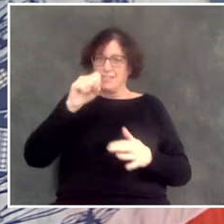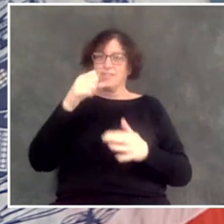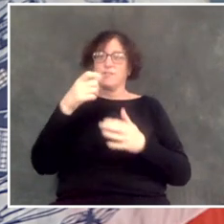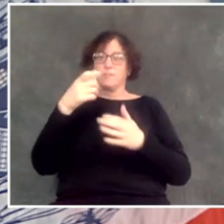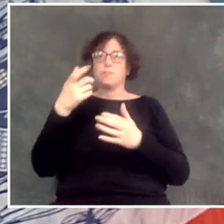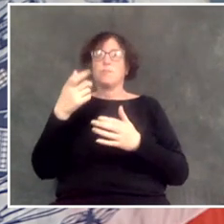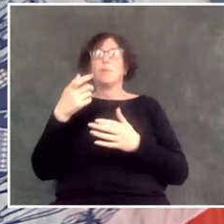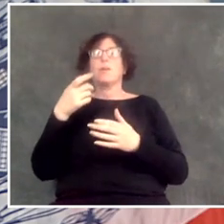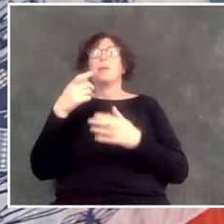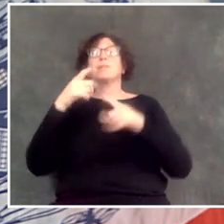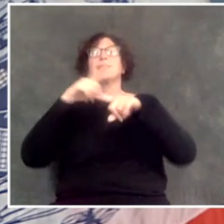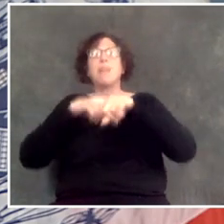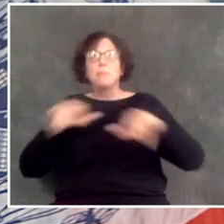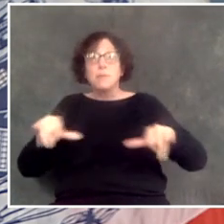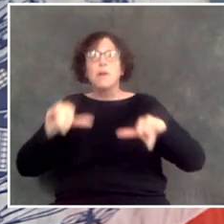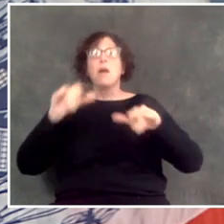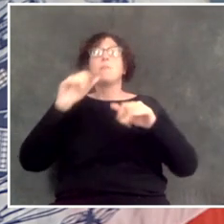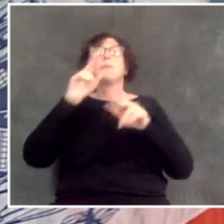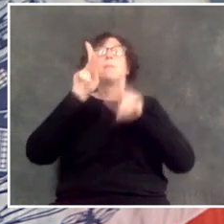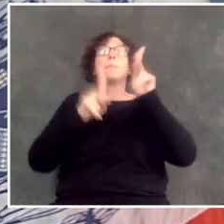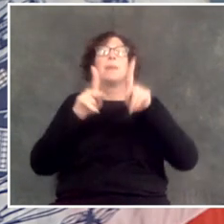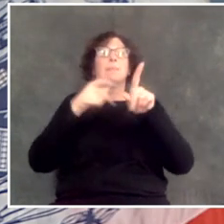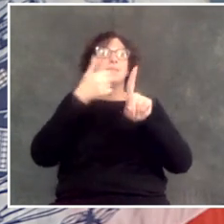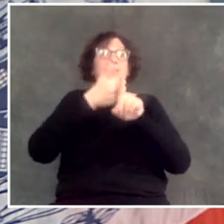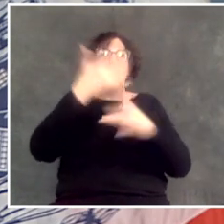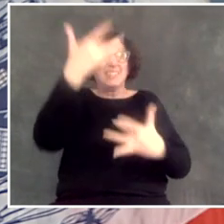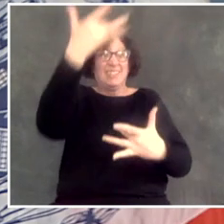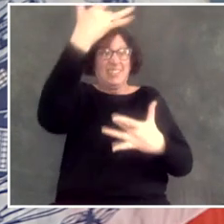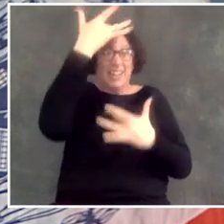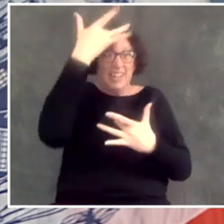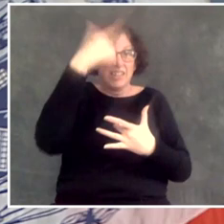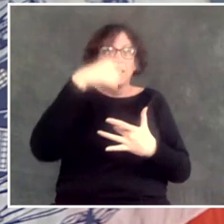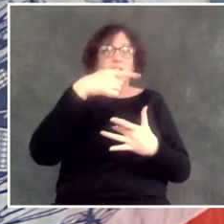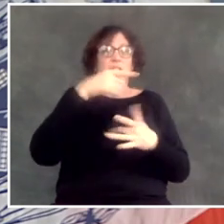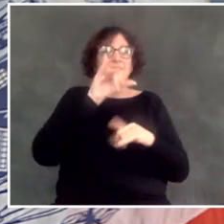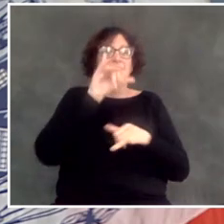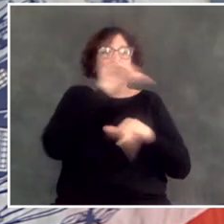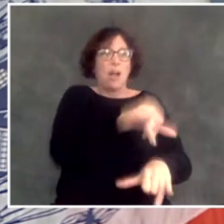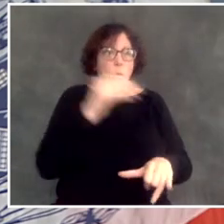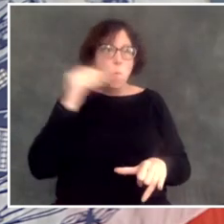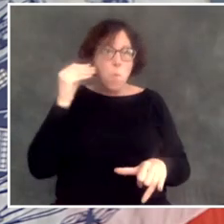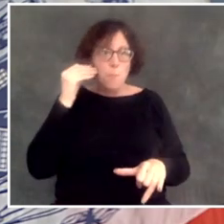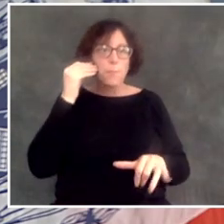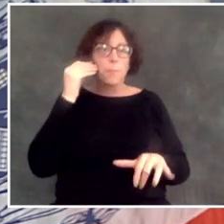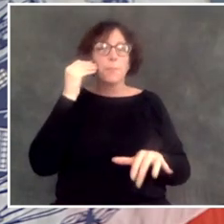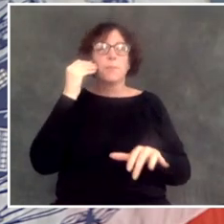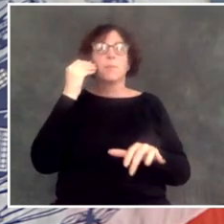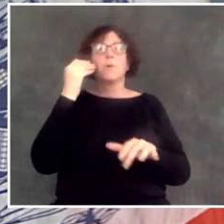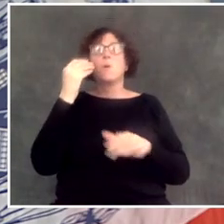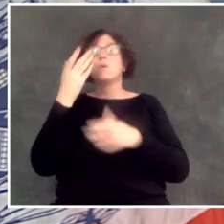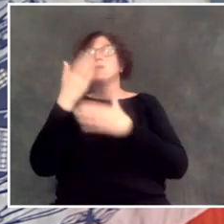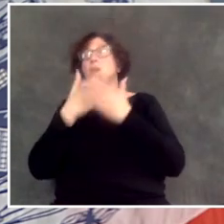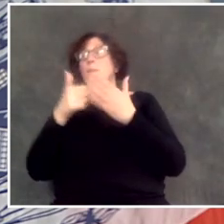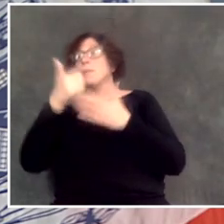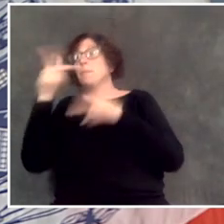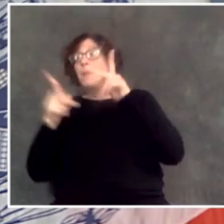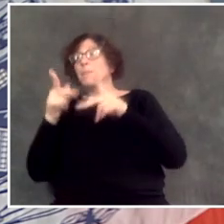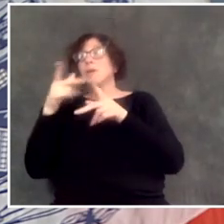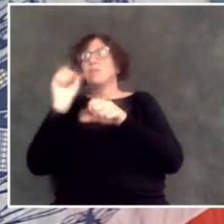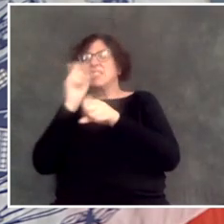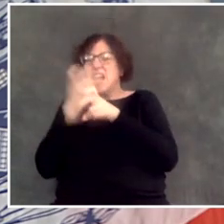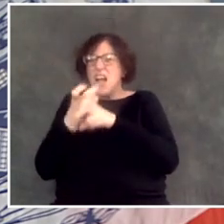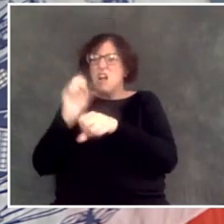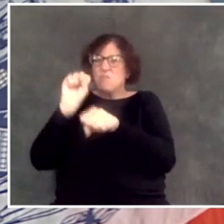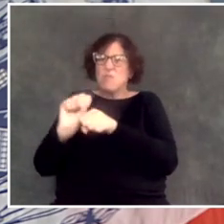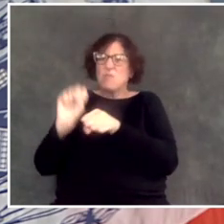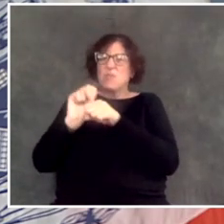time. And some of them have worked themselves to the bone, and they need a break. So the numbers represent an incredibly